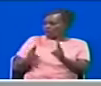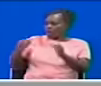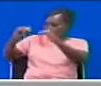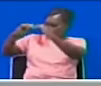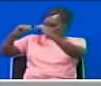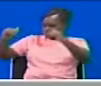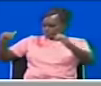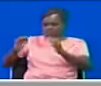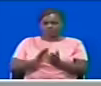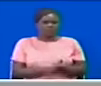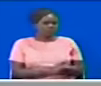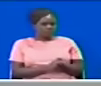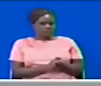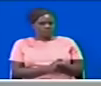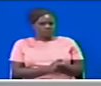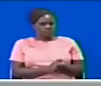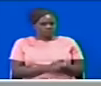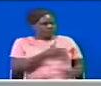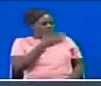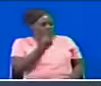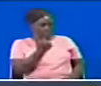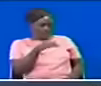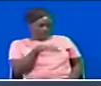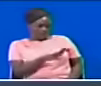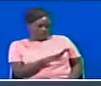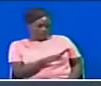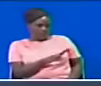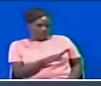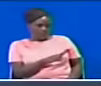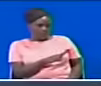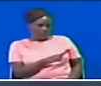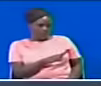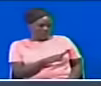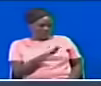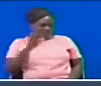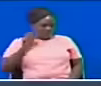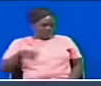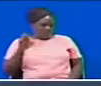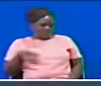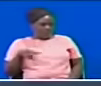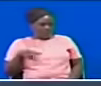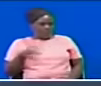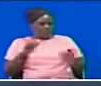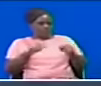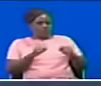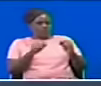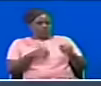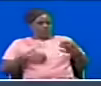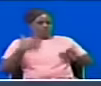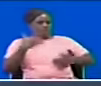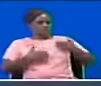politics. The best about that all, it was that women can come out